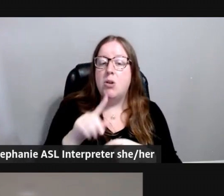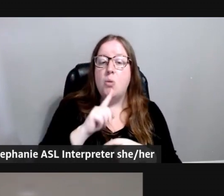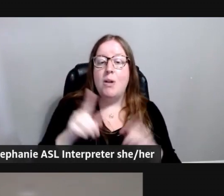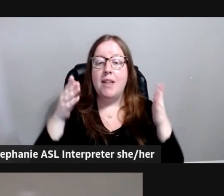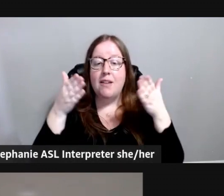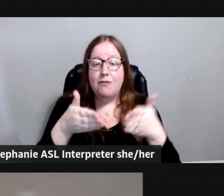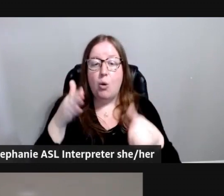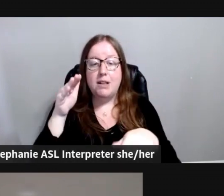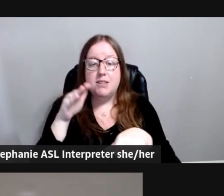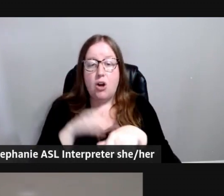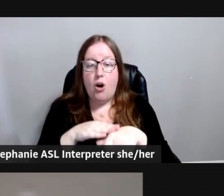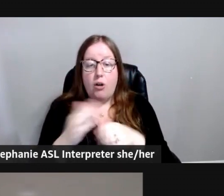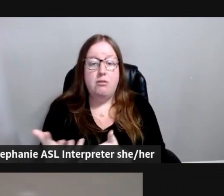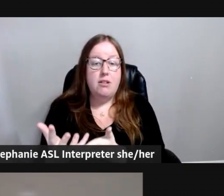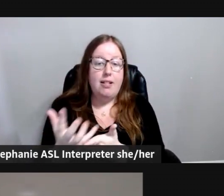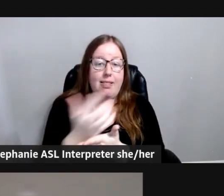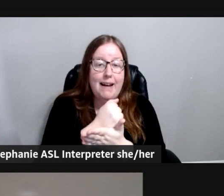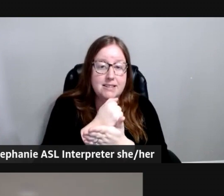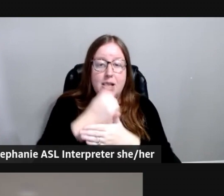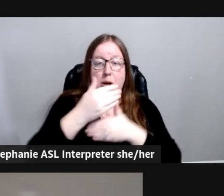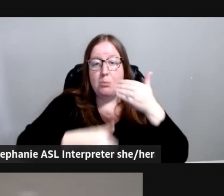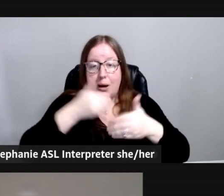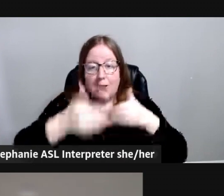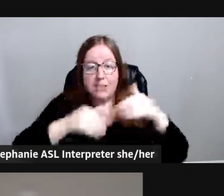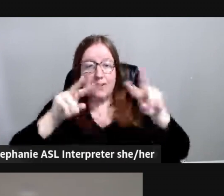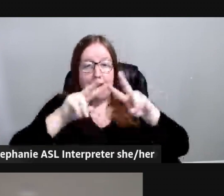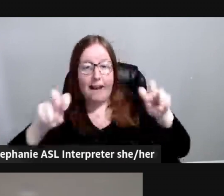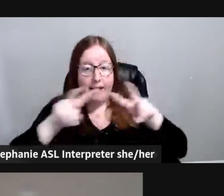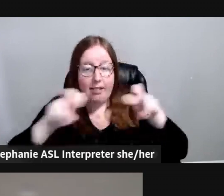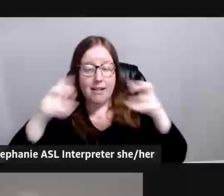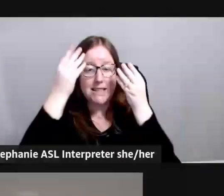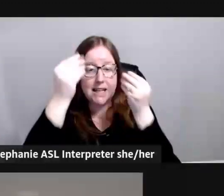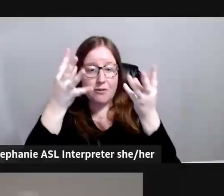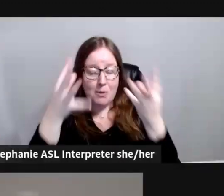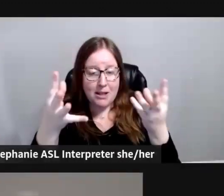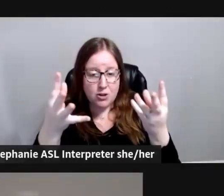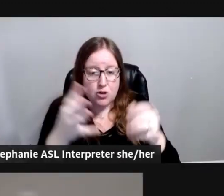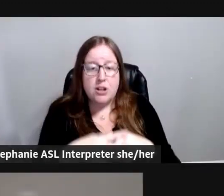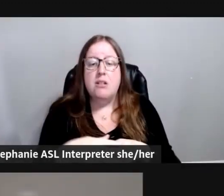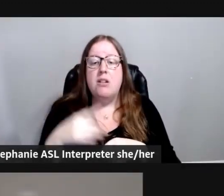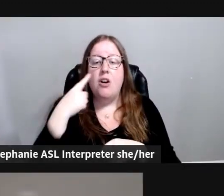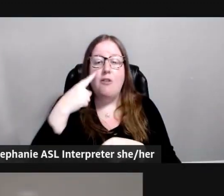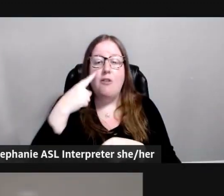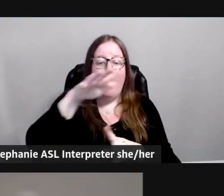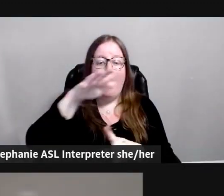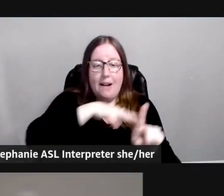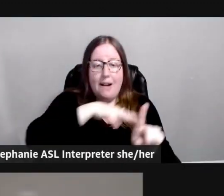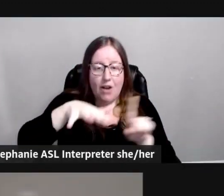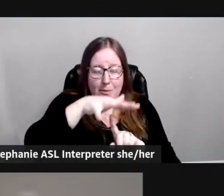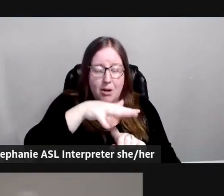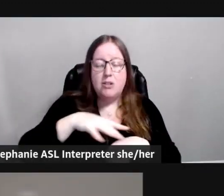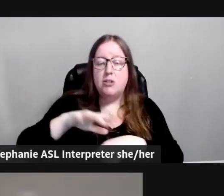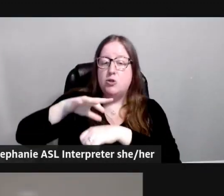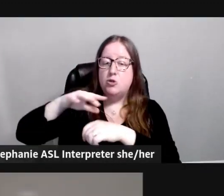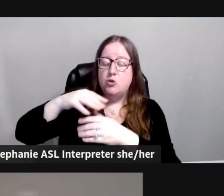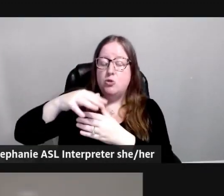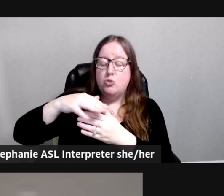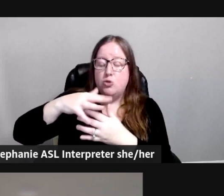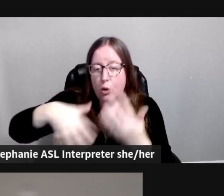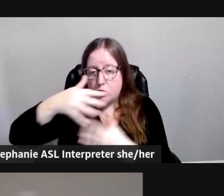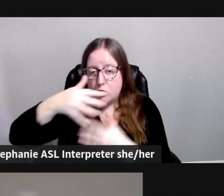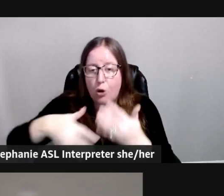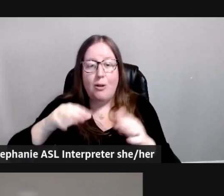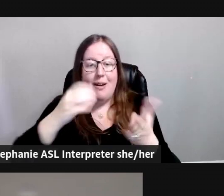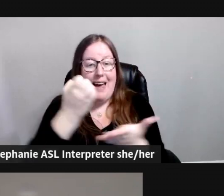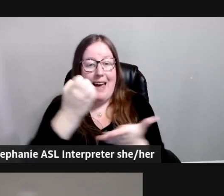on collecting, processing, and analyzing information across environmental, social, and economic impact of all